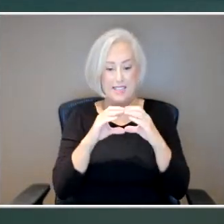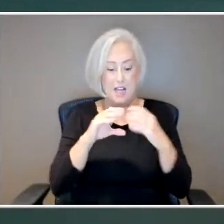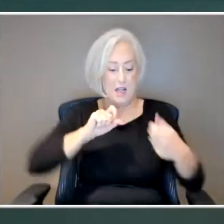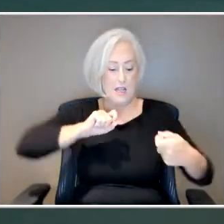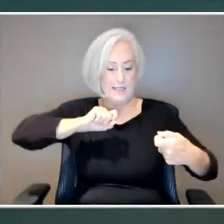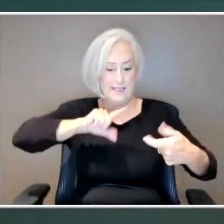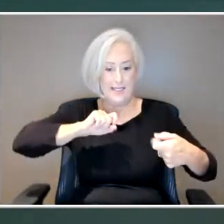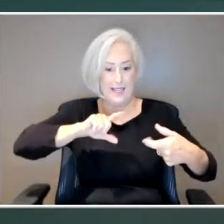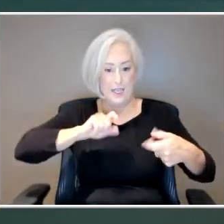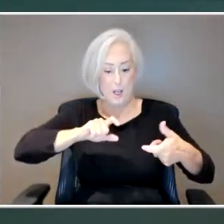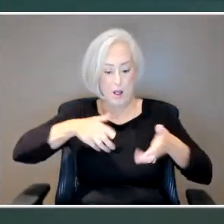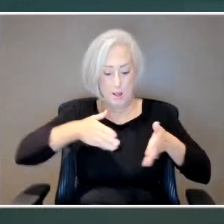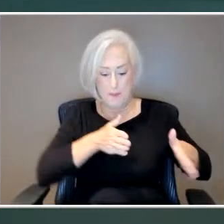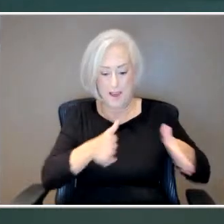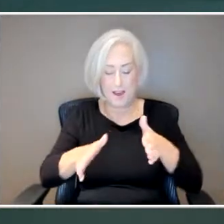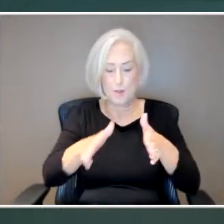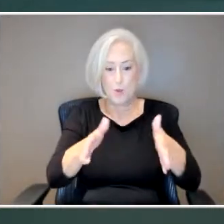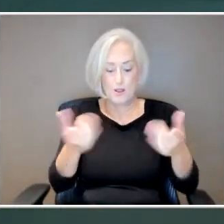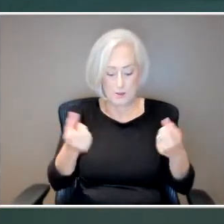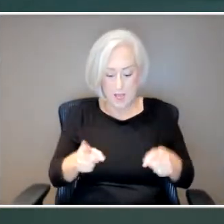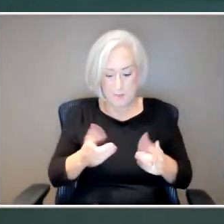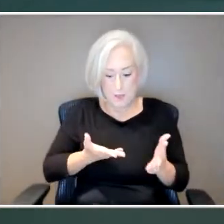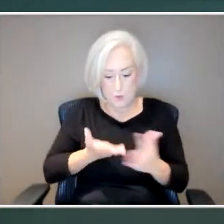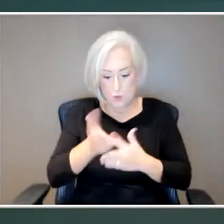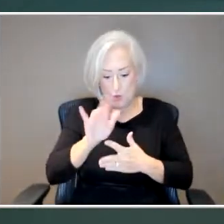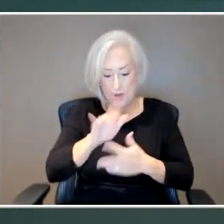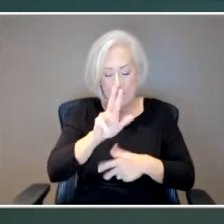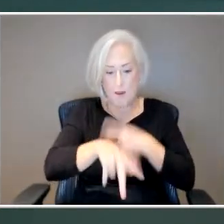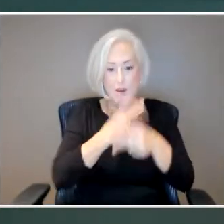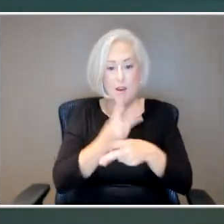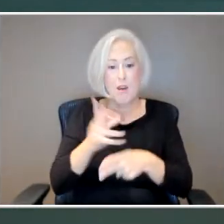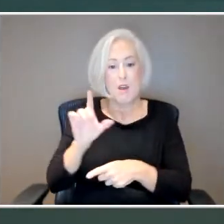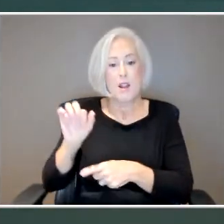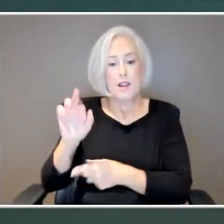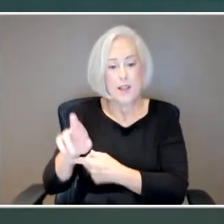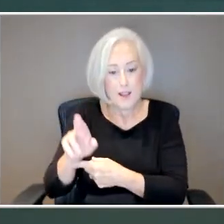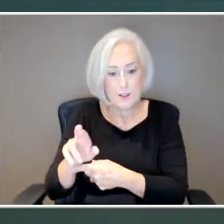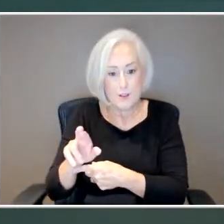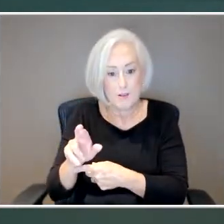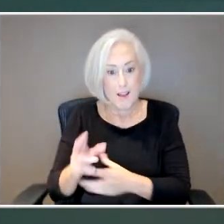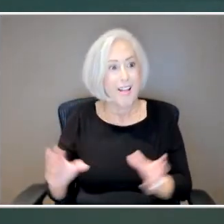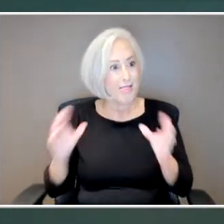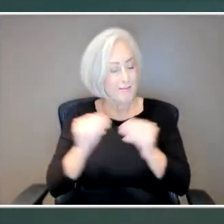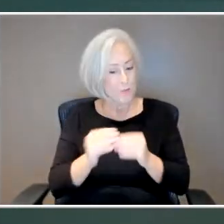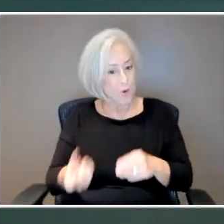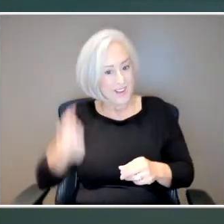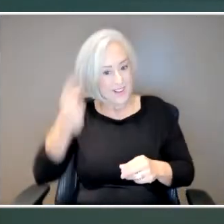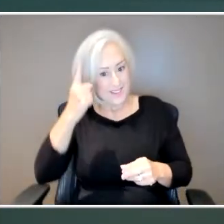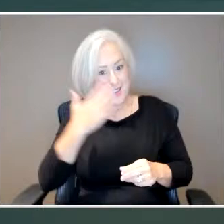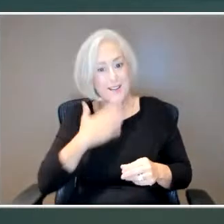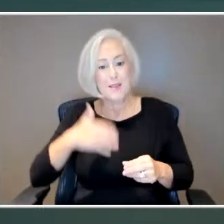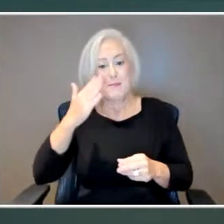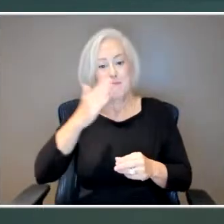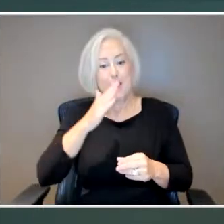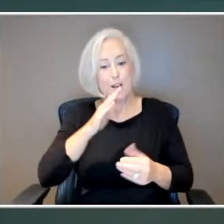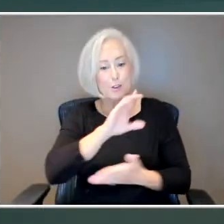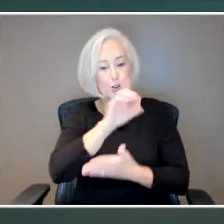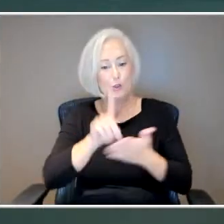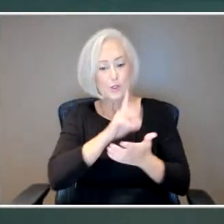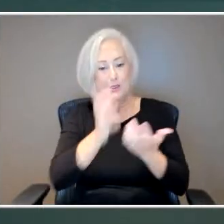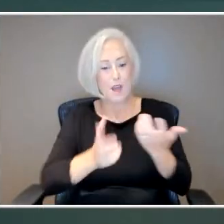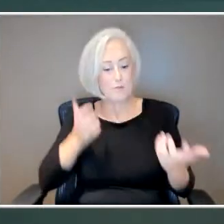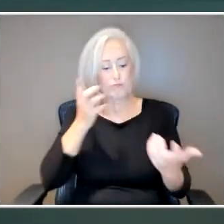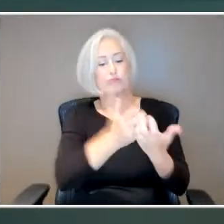type of cancer. And so the more we understand about it, the better, that we can design a treatment plan. We have